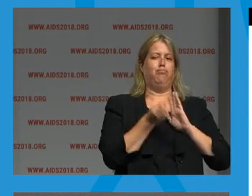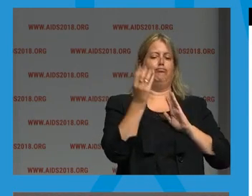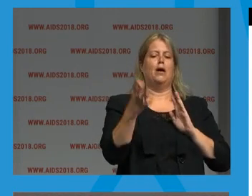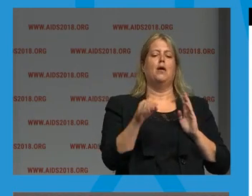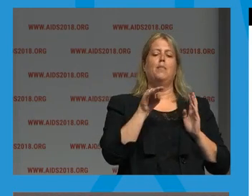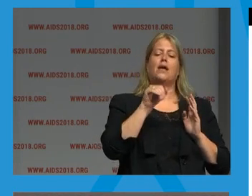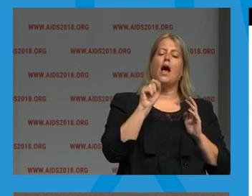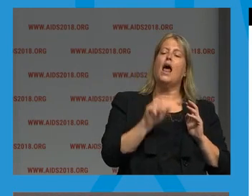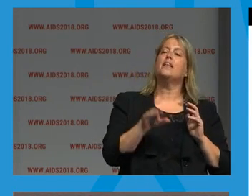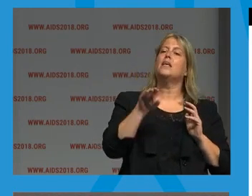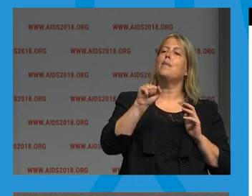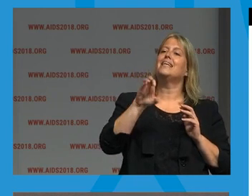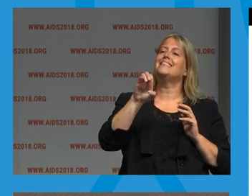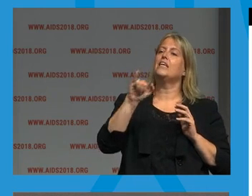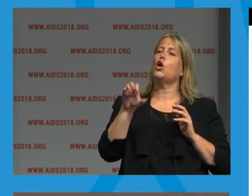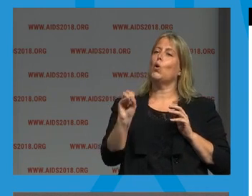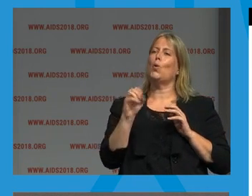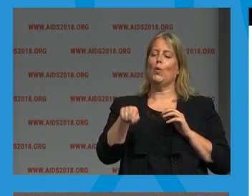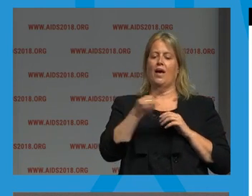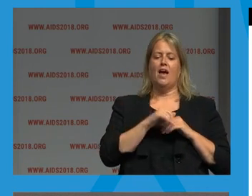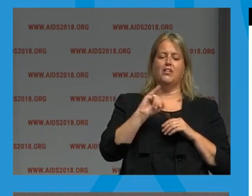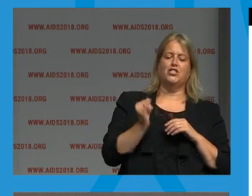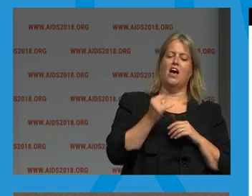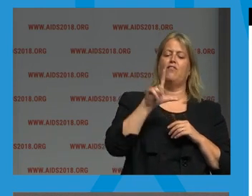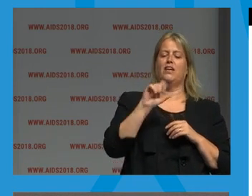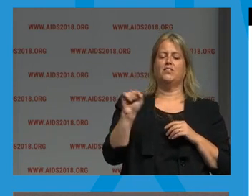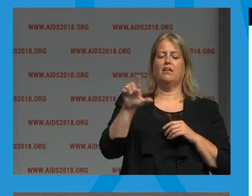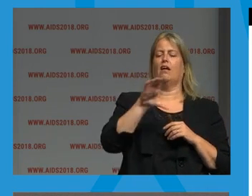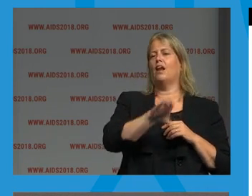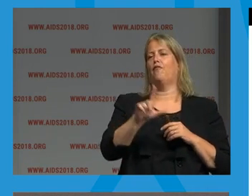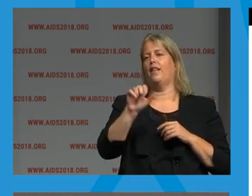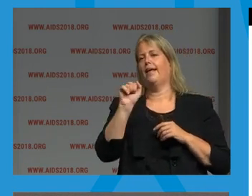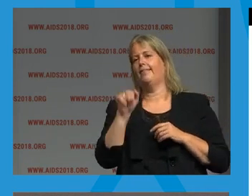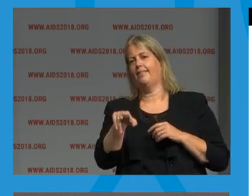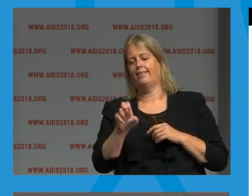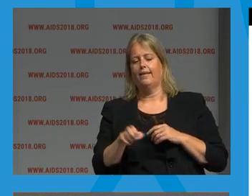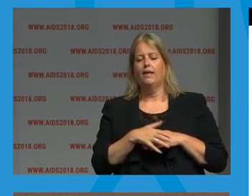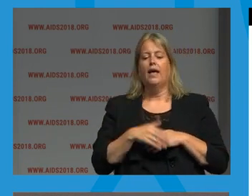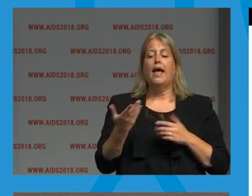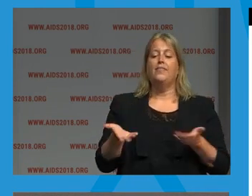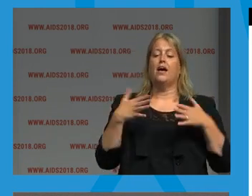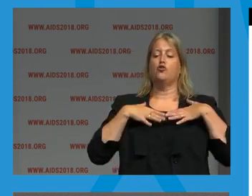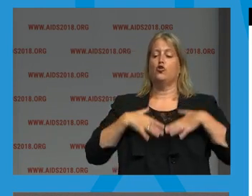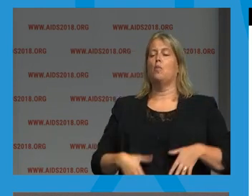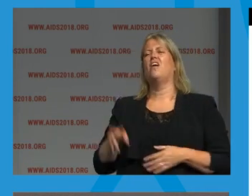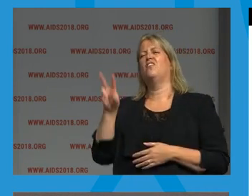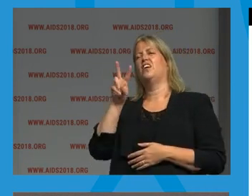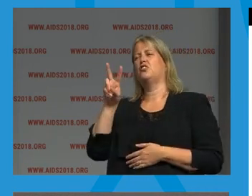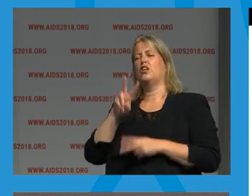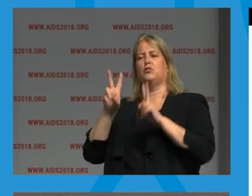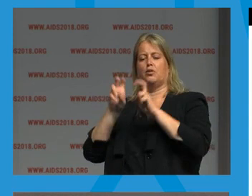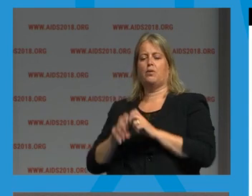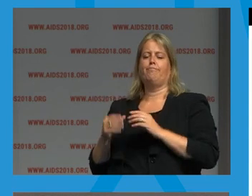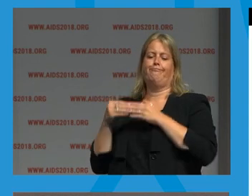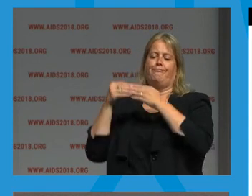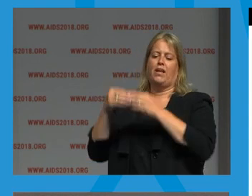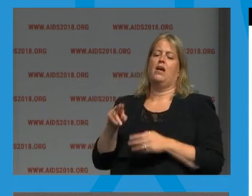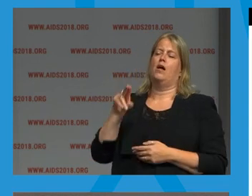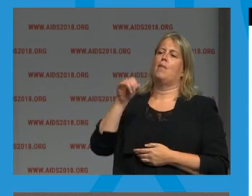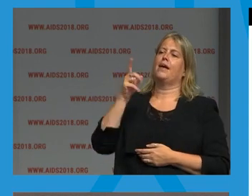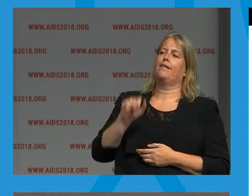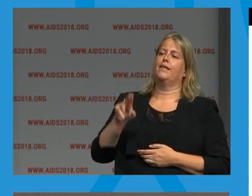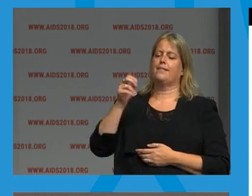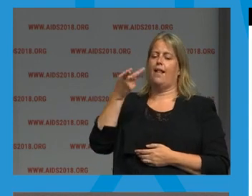Michela Damasio, led by Jeff Lifton and Cliff Lane. And finally, the human vedolizumab studies led by Mike